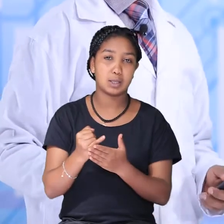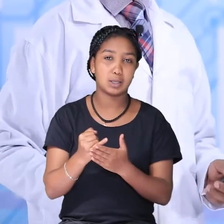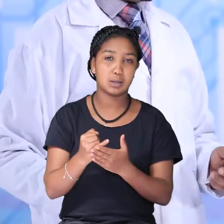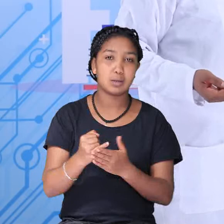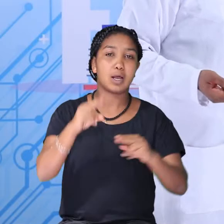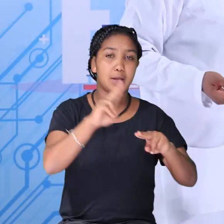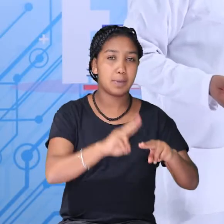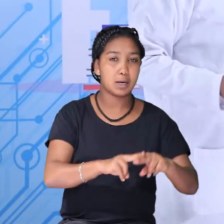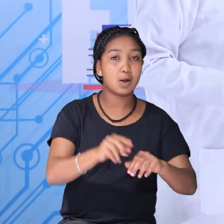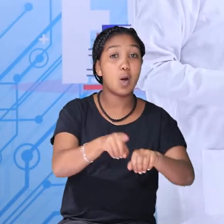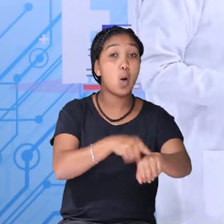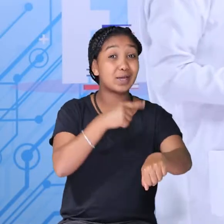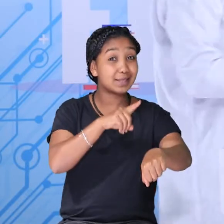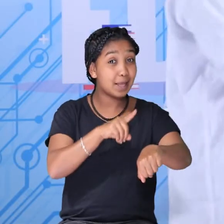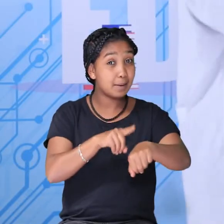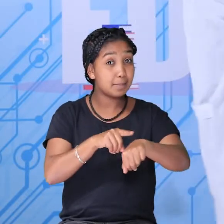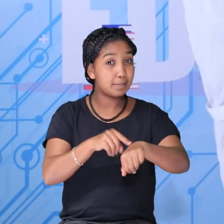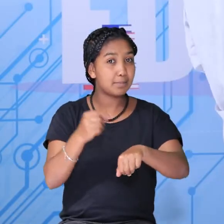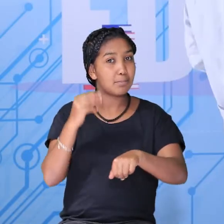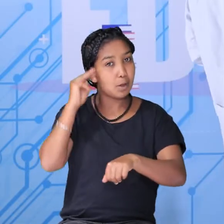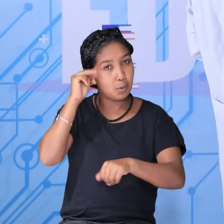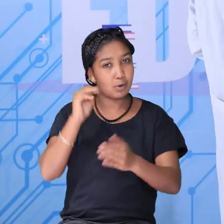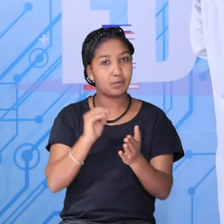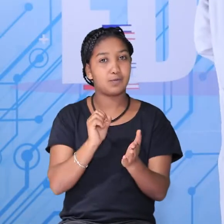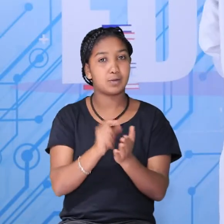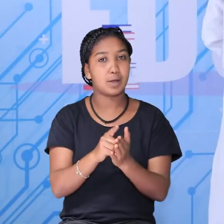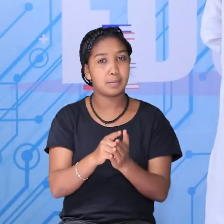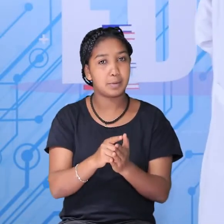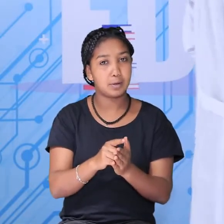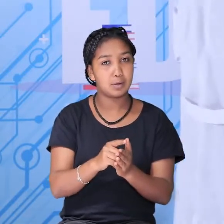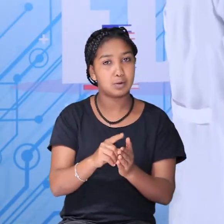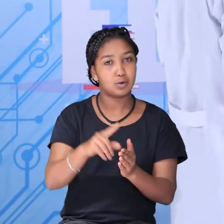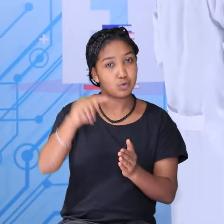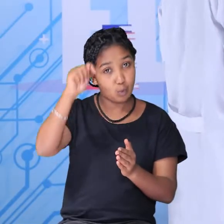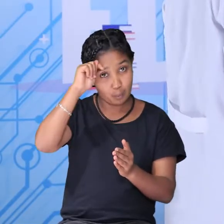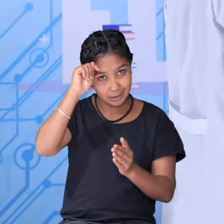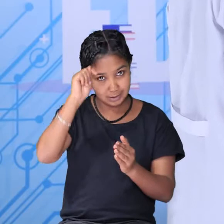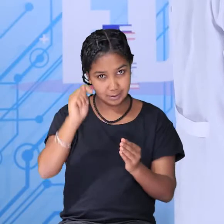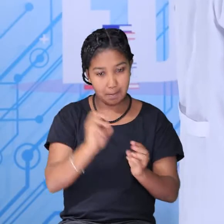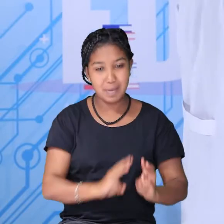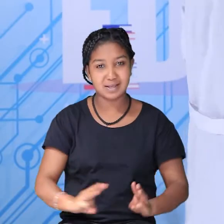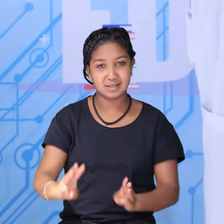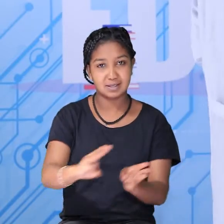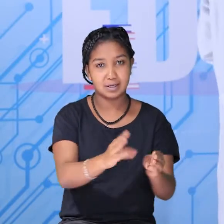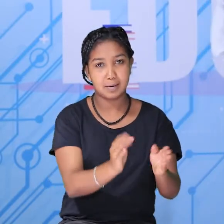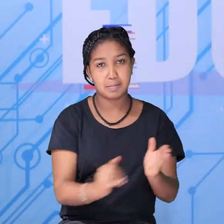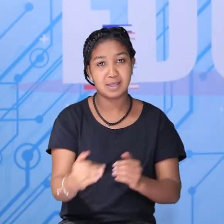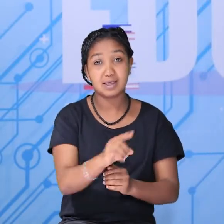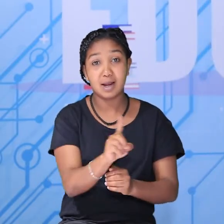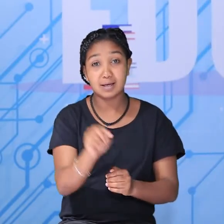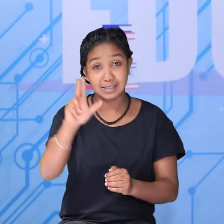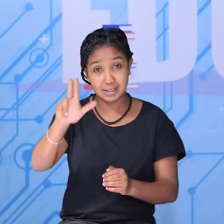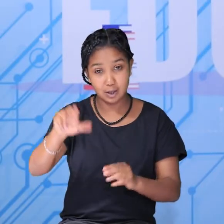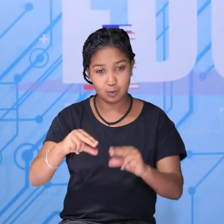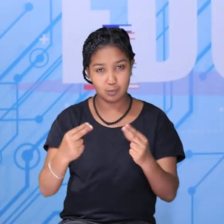the long-term memory. For example, Tolman's maze is such a kind of maze. There are